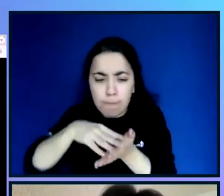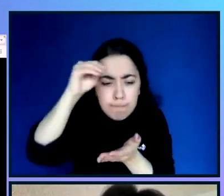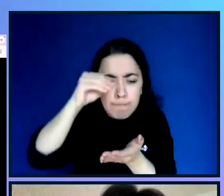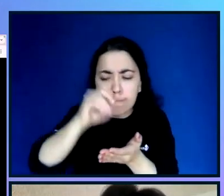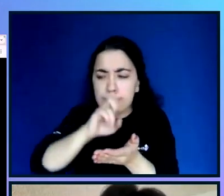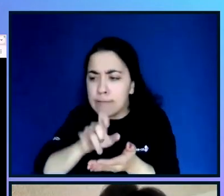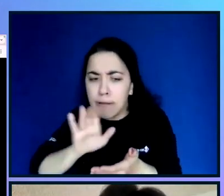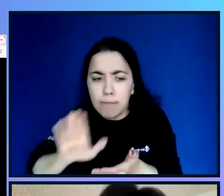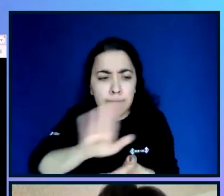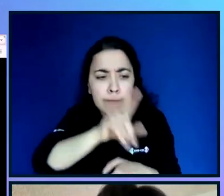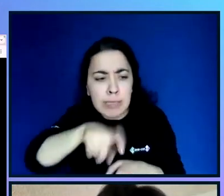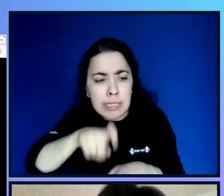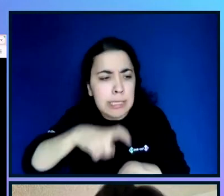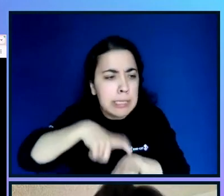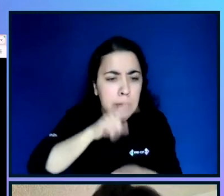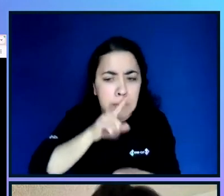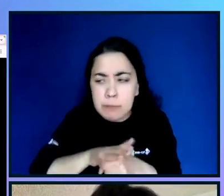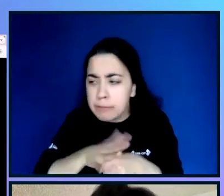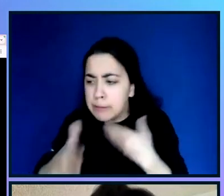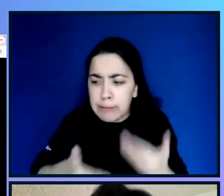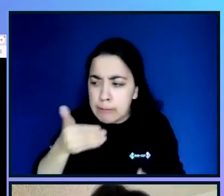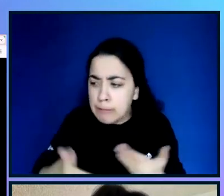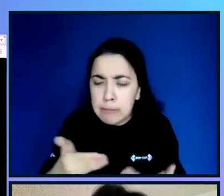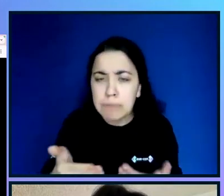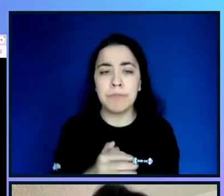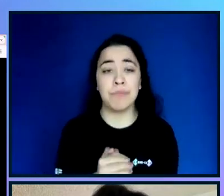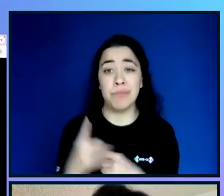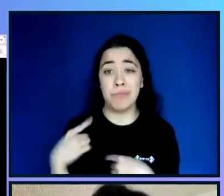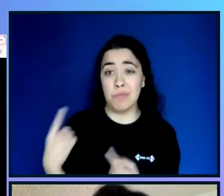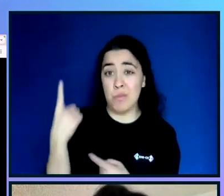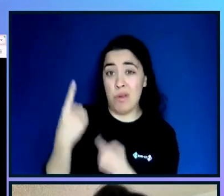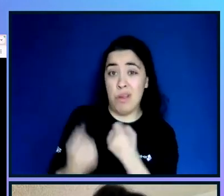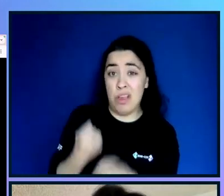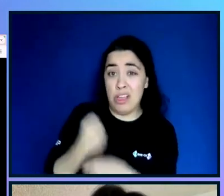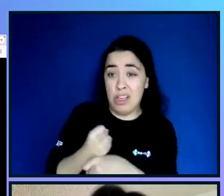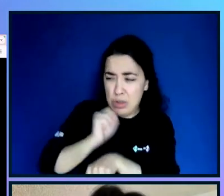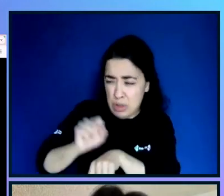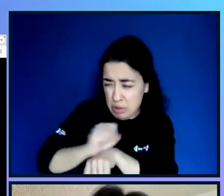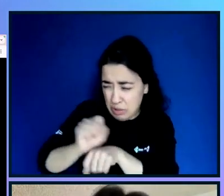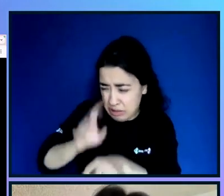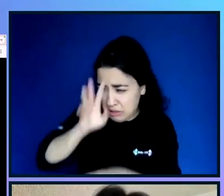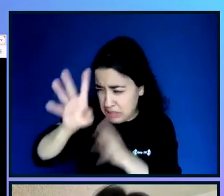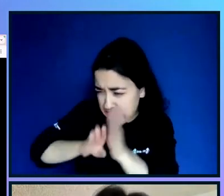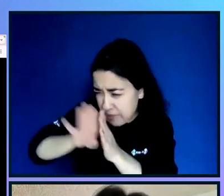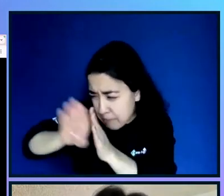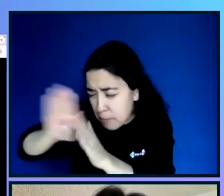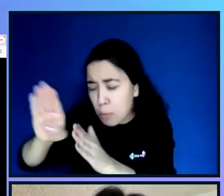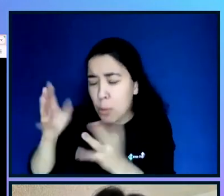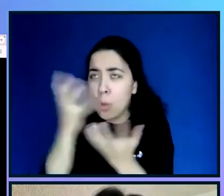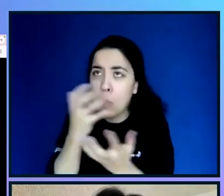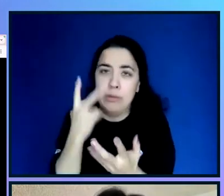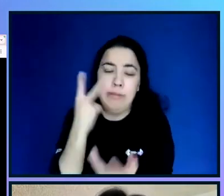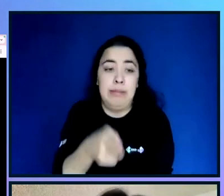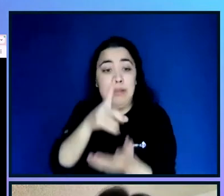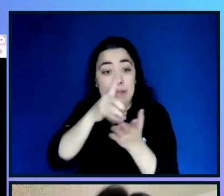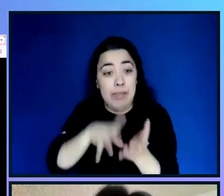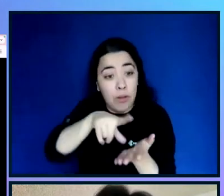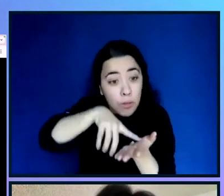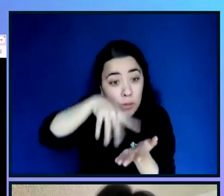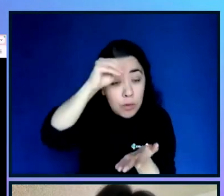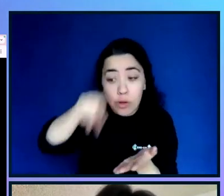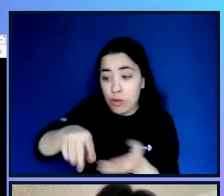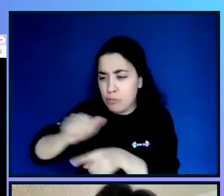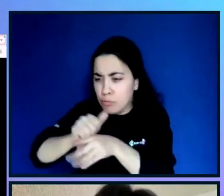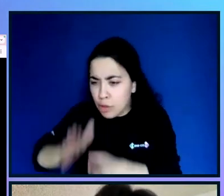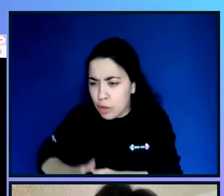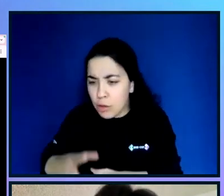time commitments. Having worked on this for almost a year, it's incredible to not only see designers learn, but for bootcamp itself to